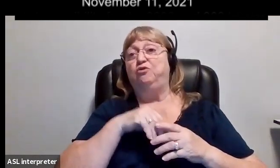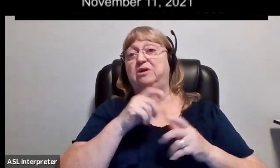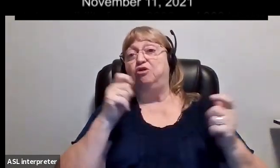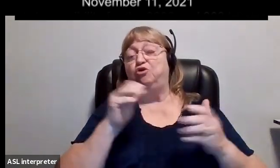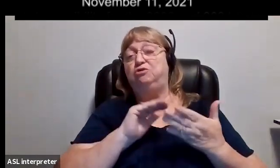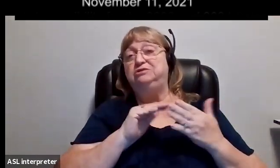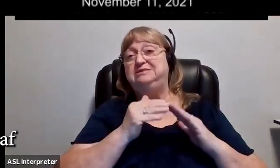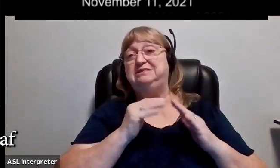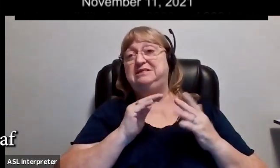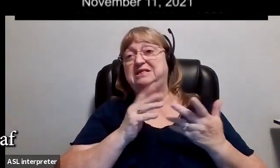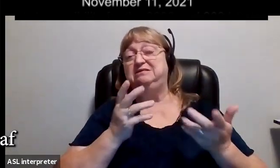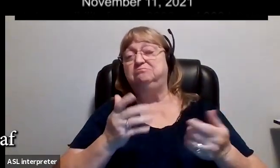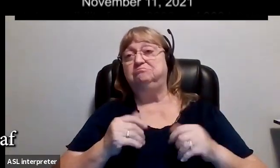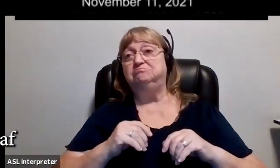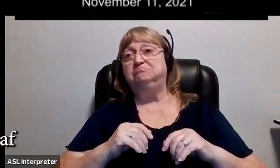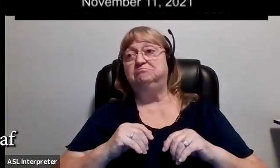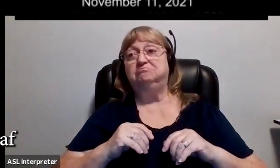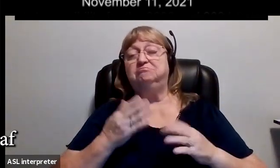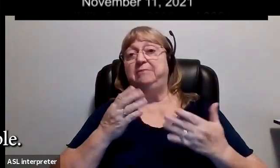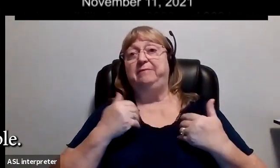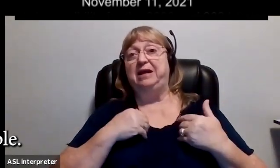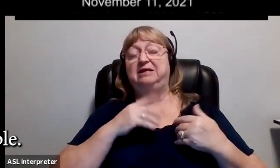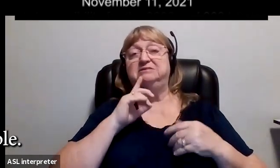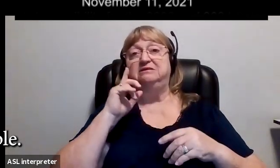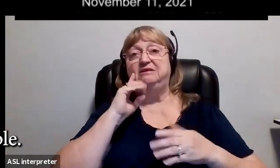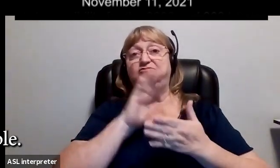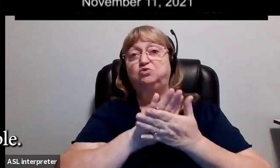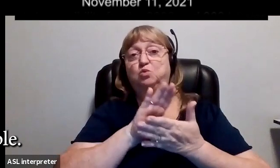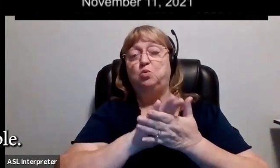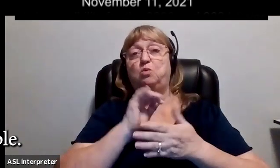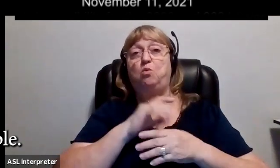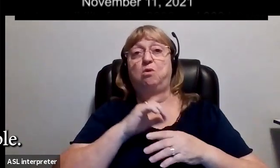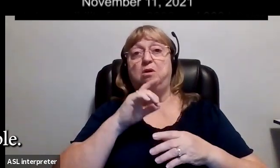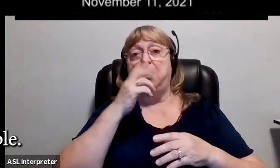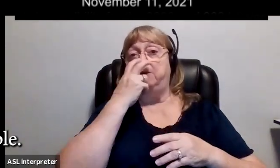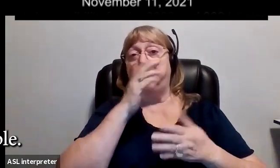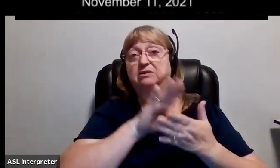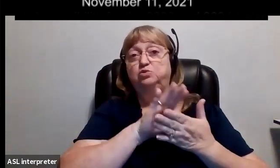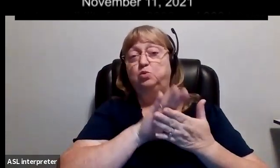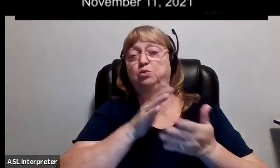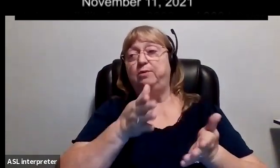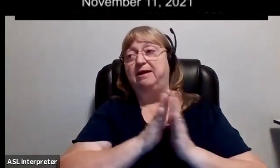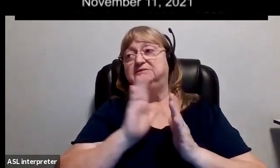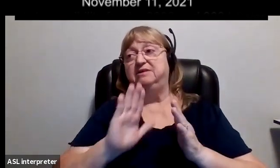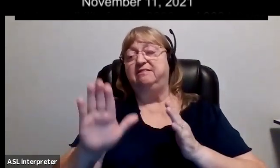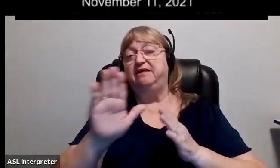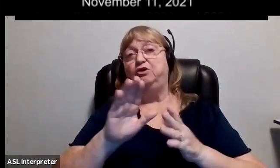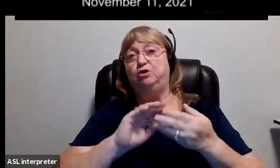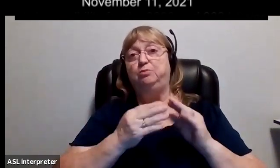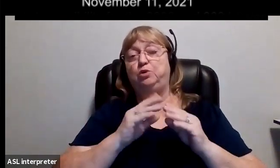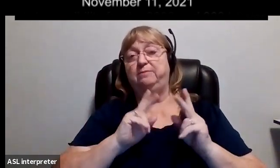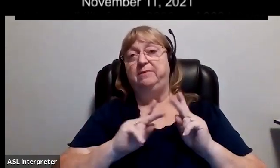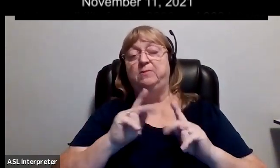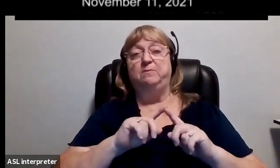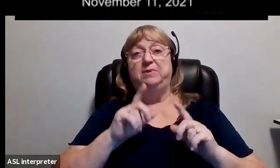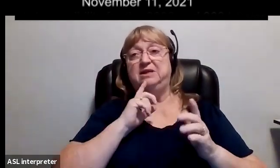city, that maybe has a school for the deaf or the blind, you can ask their community people. But it